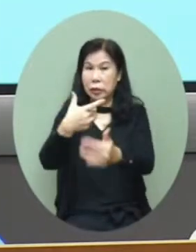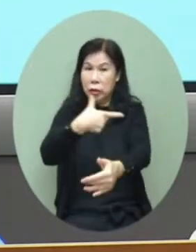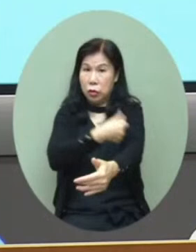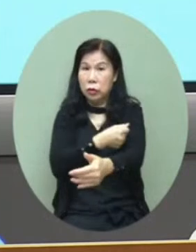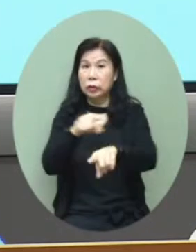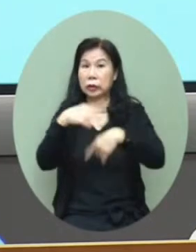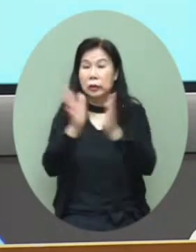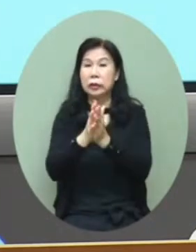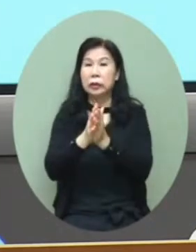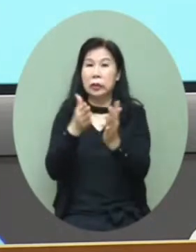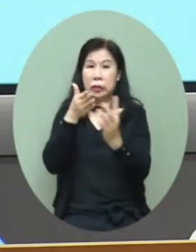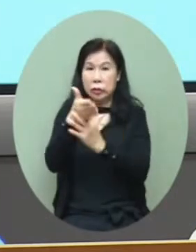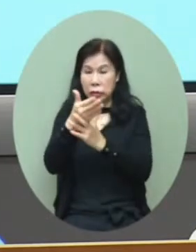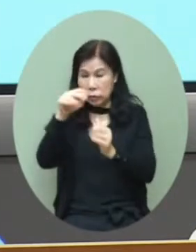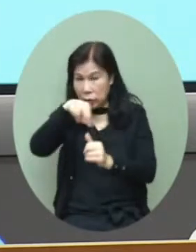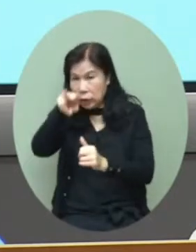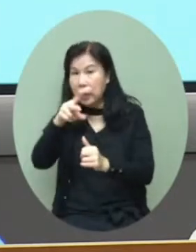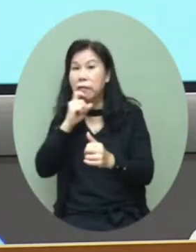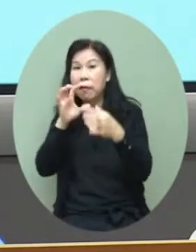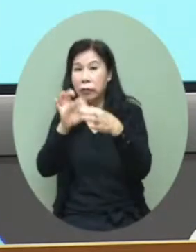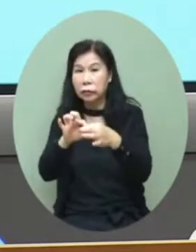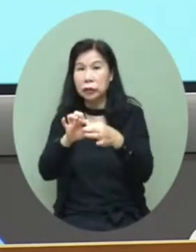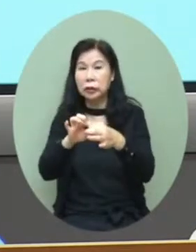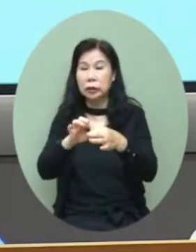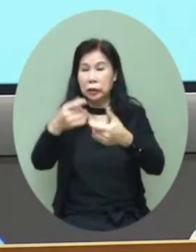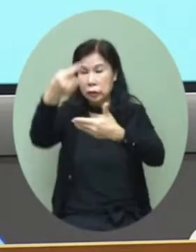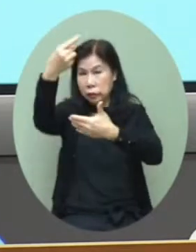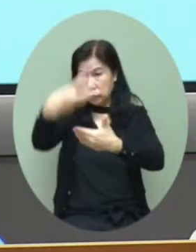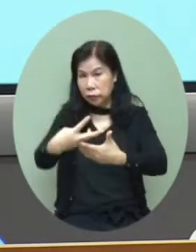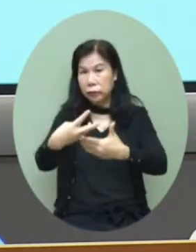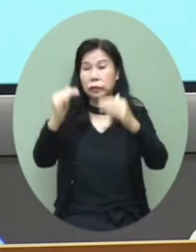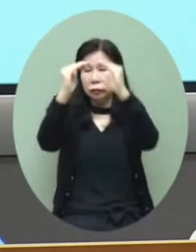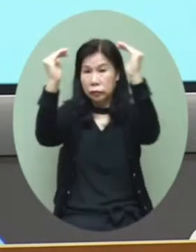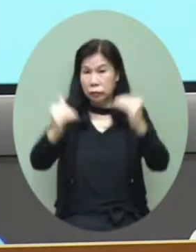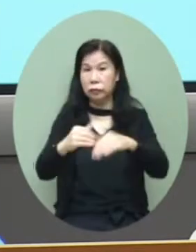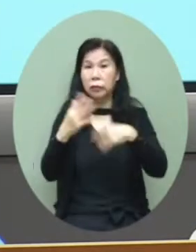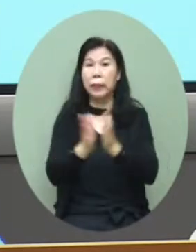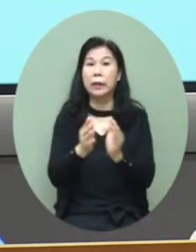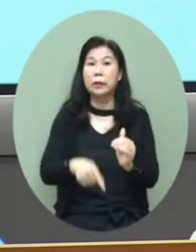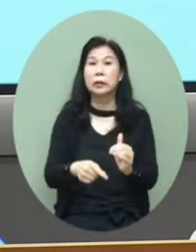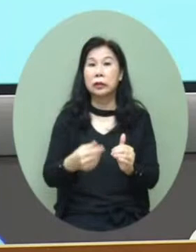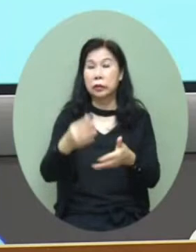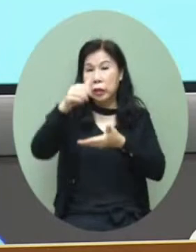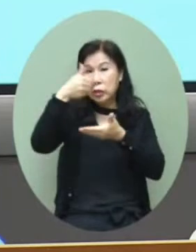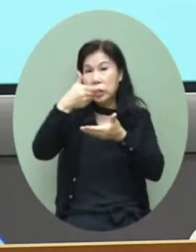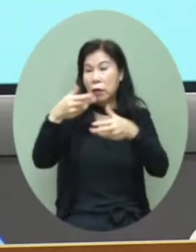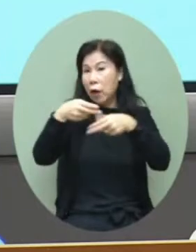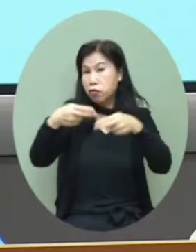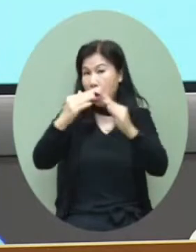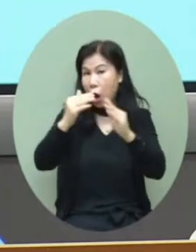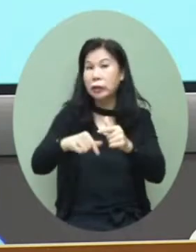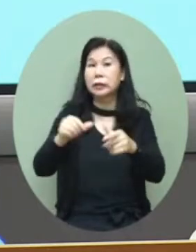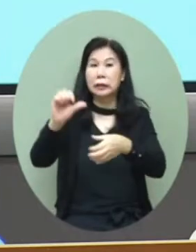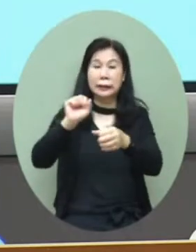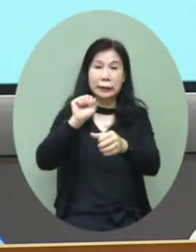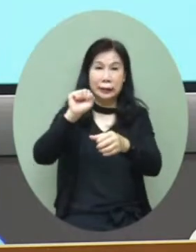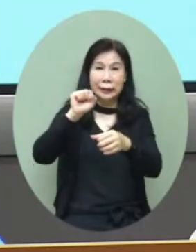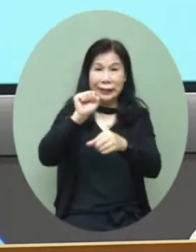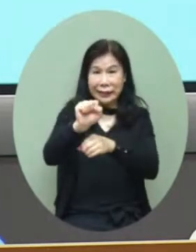For the 4 days of medical surveillance, the person involved can go out. However, they cannot